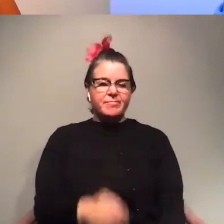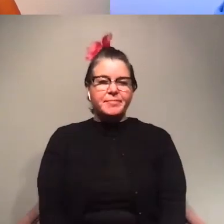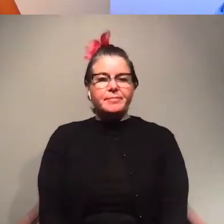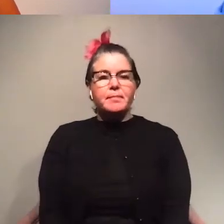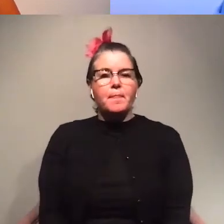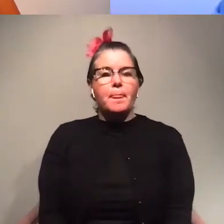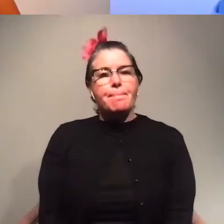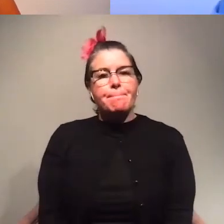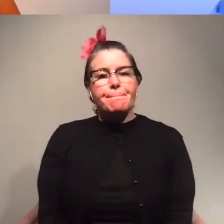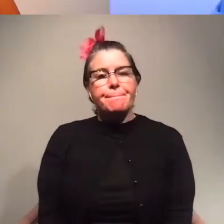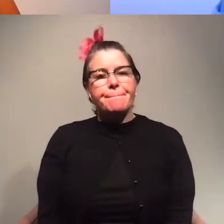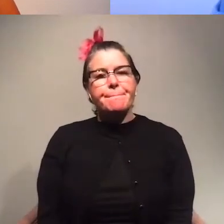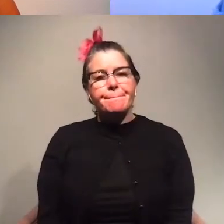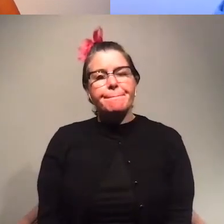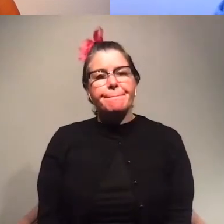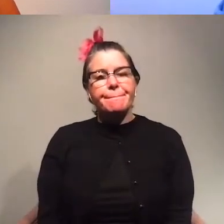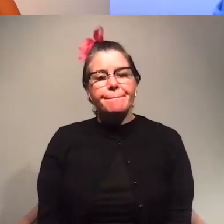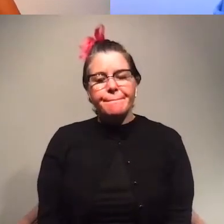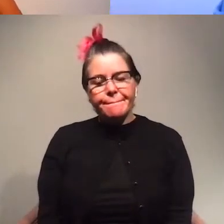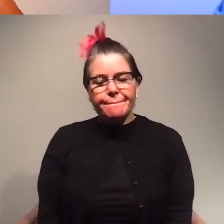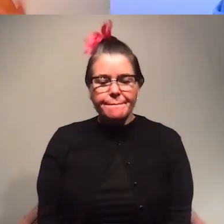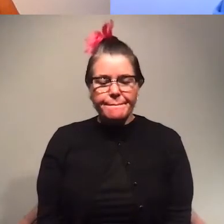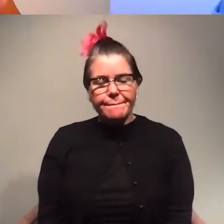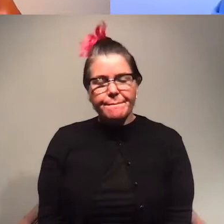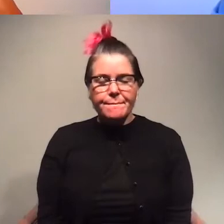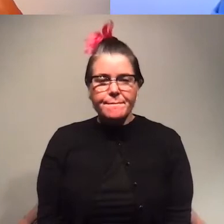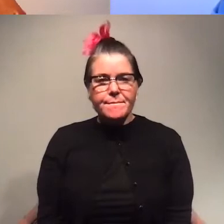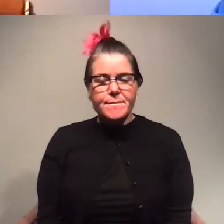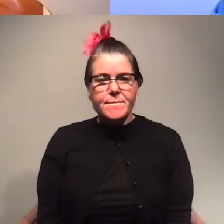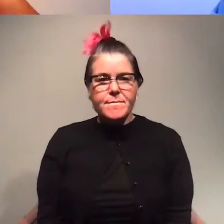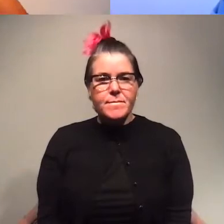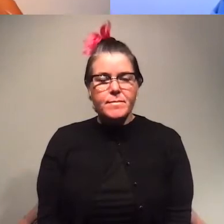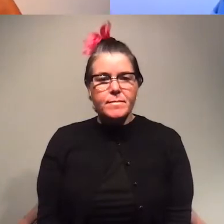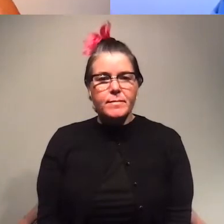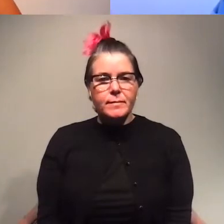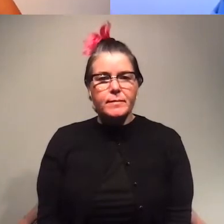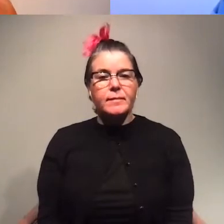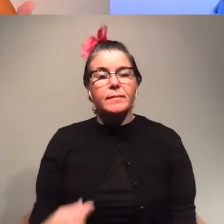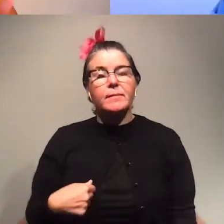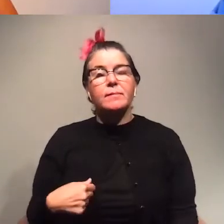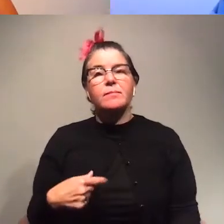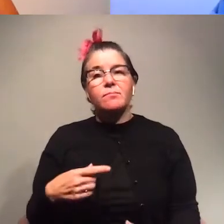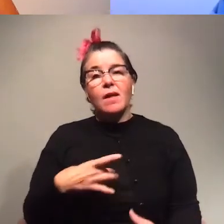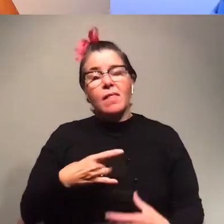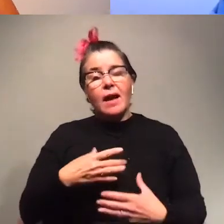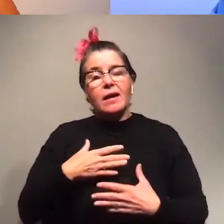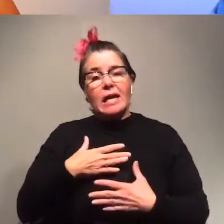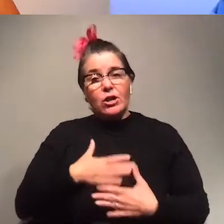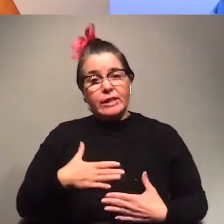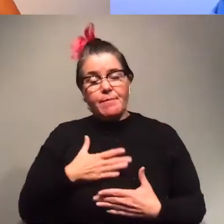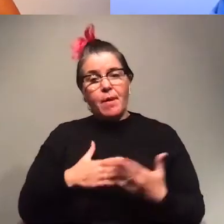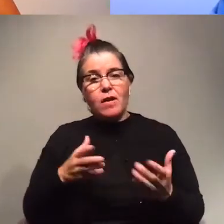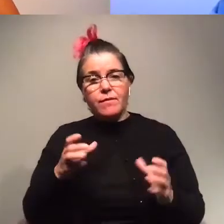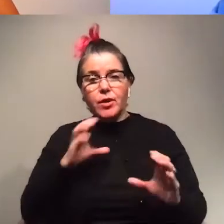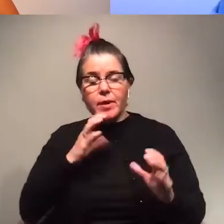I would probably gear towards. I do enjoy like the entertainment aspect of like communicating things. So maybe like a